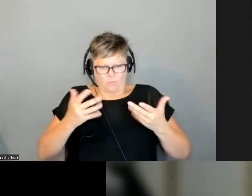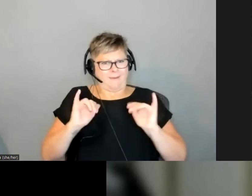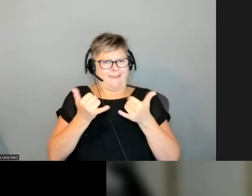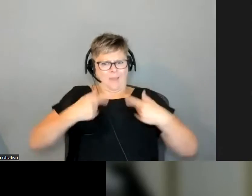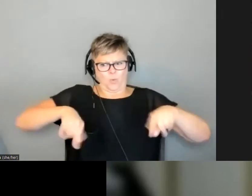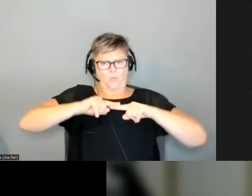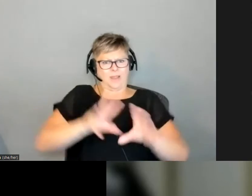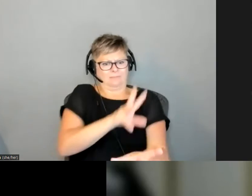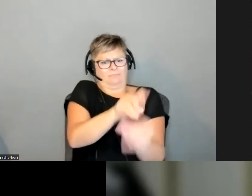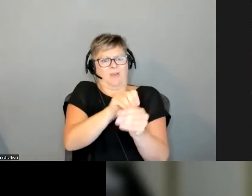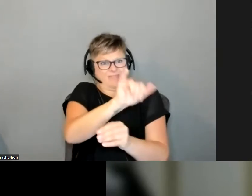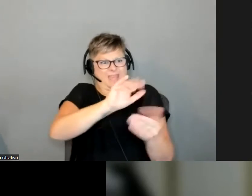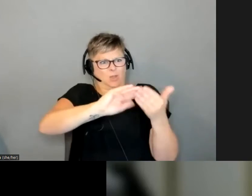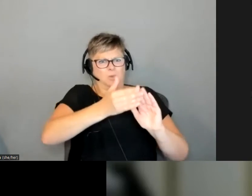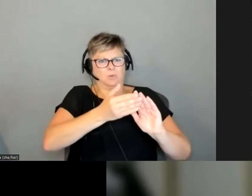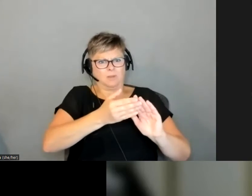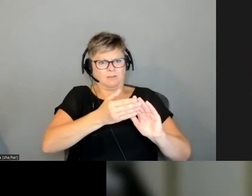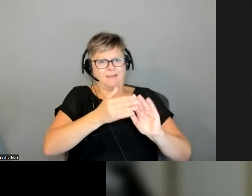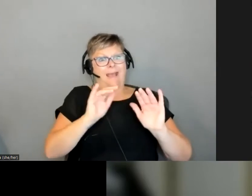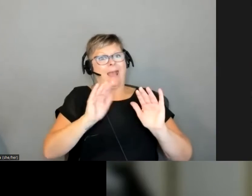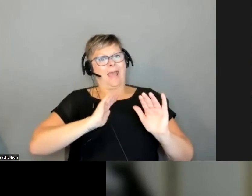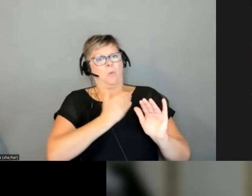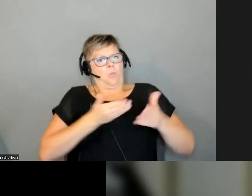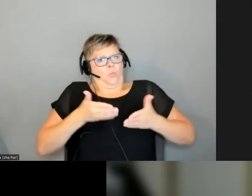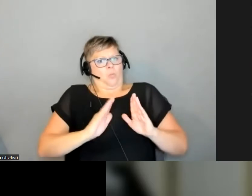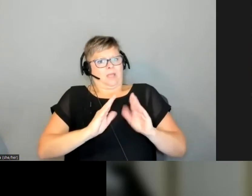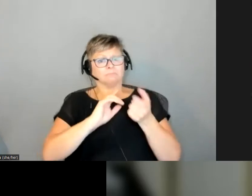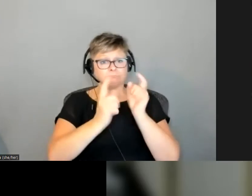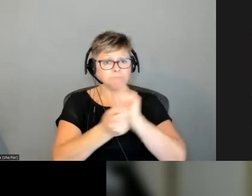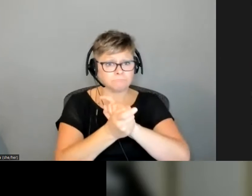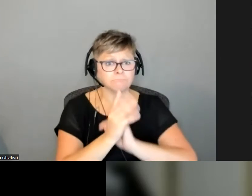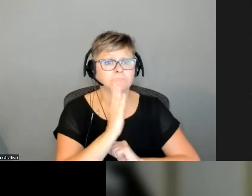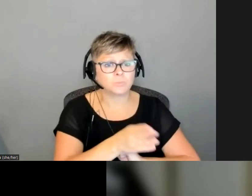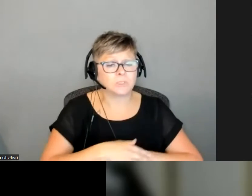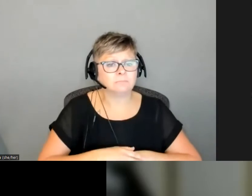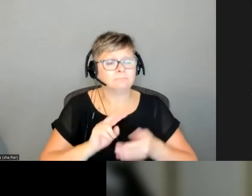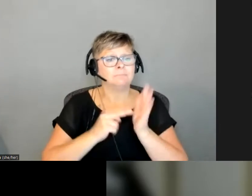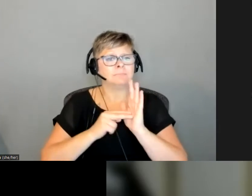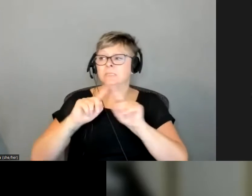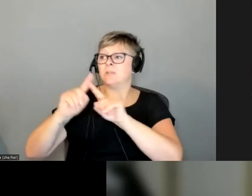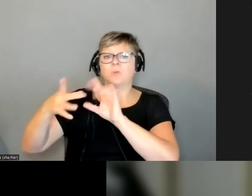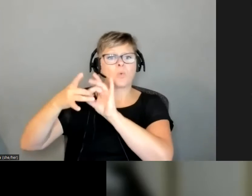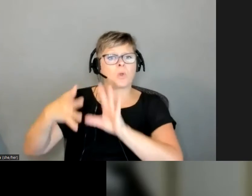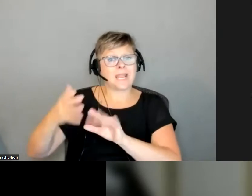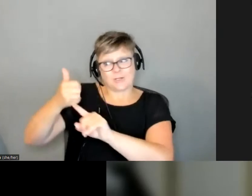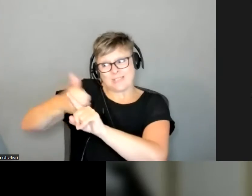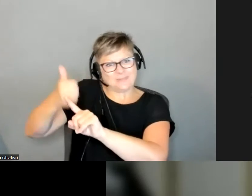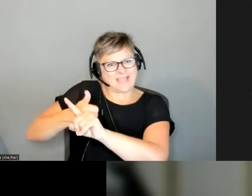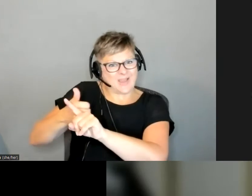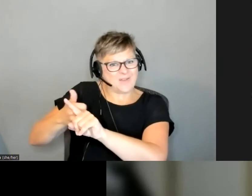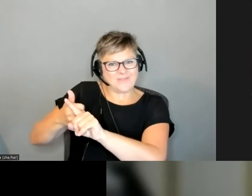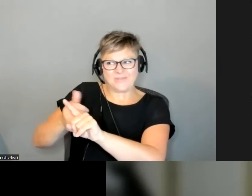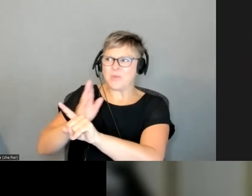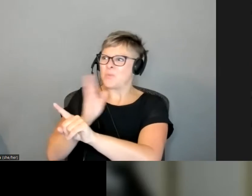change drastically. And that'll be the work of the coordinators across the region of really bringing